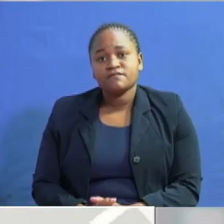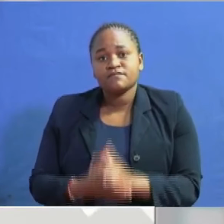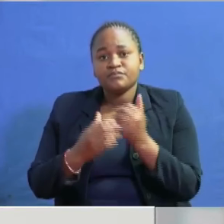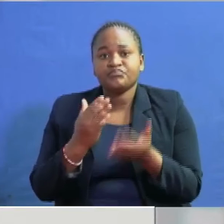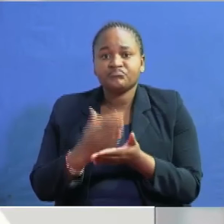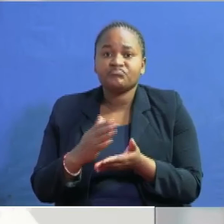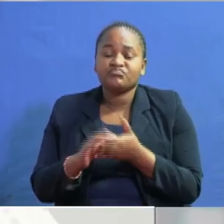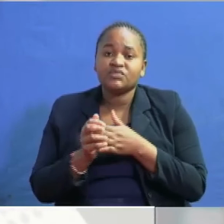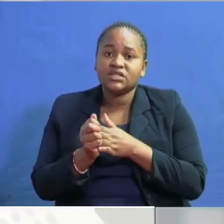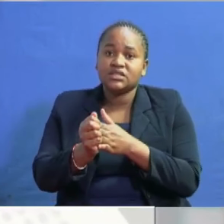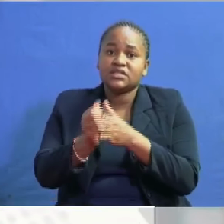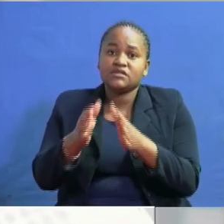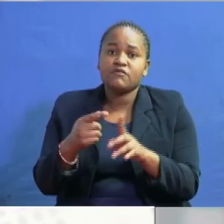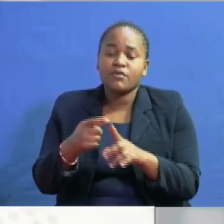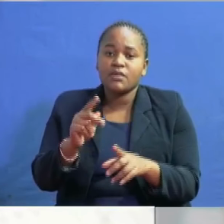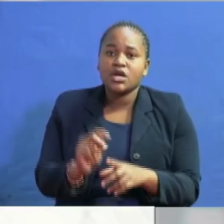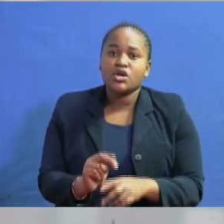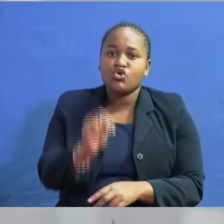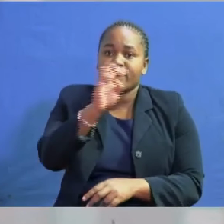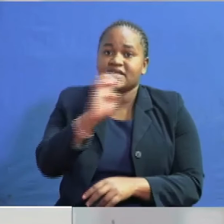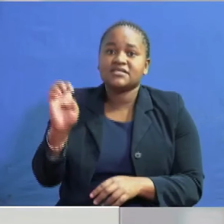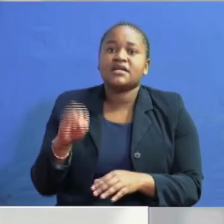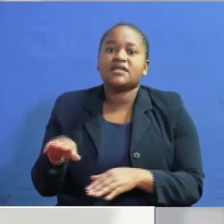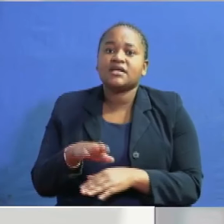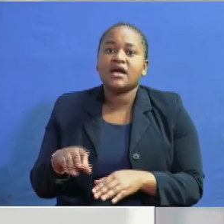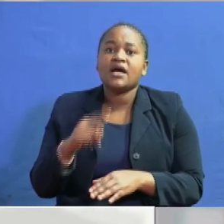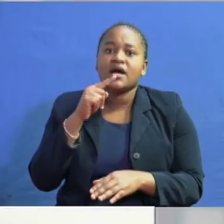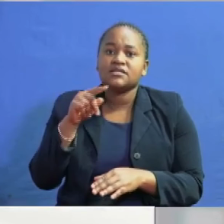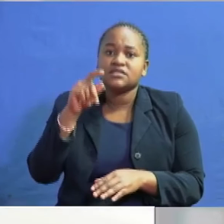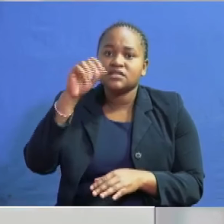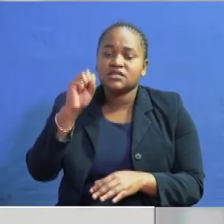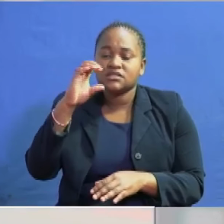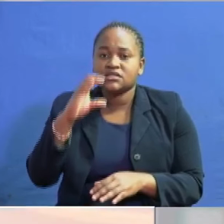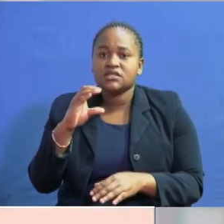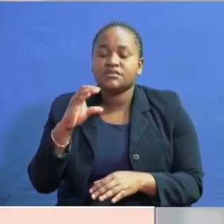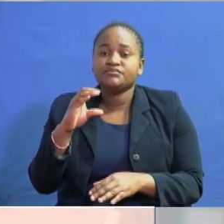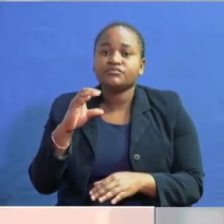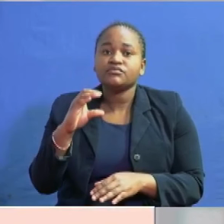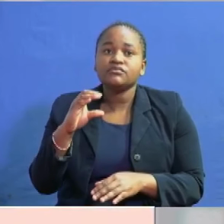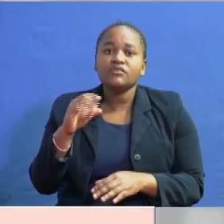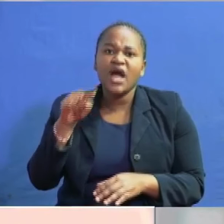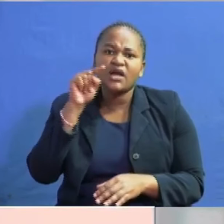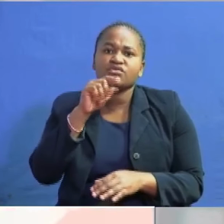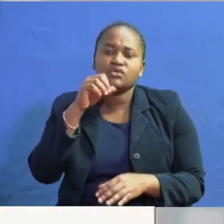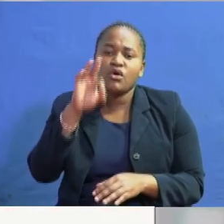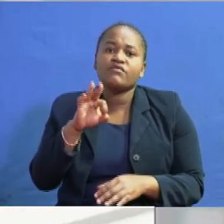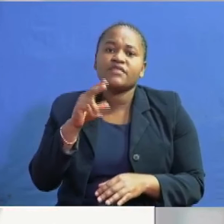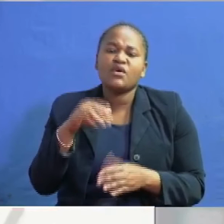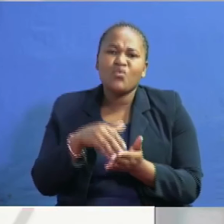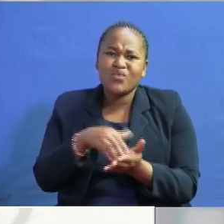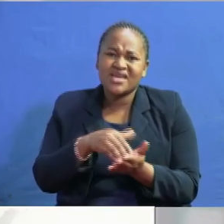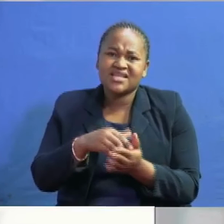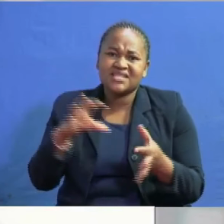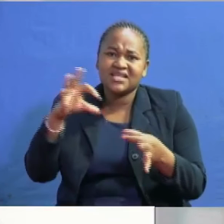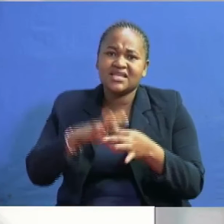Now, a section of leaders from Northeastern Region have hit out at the Teachers Service Commission, TSC, accusing them of being the weakest